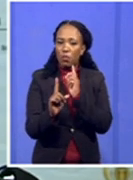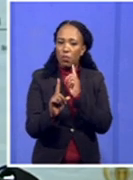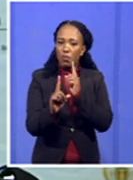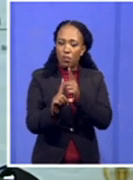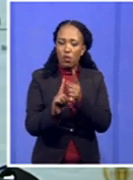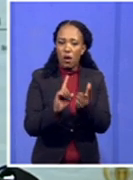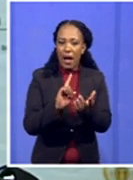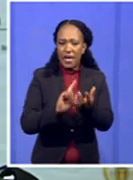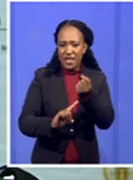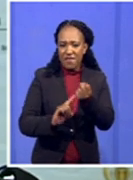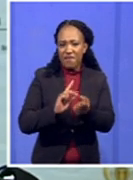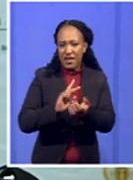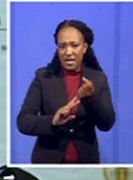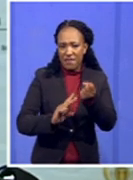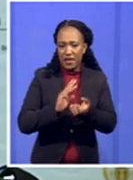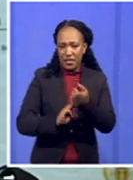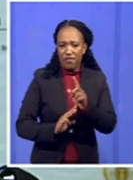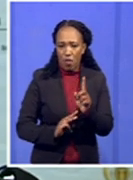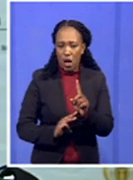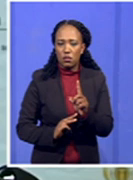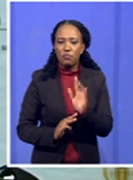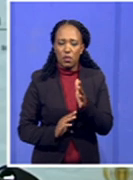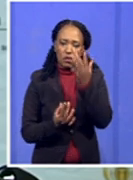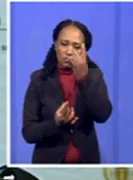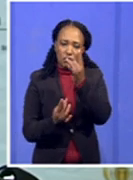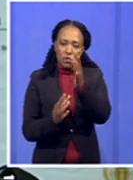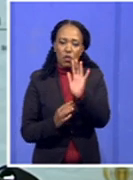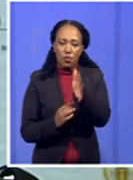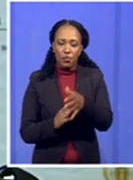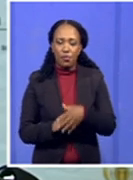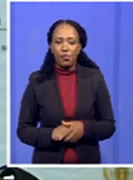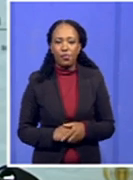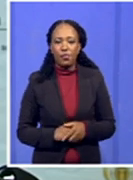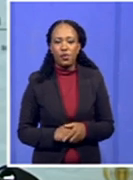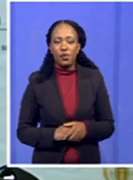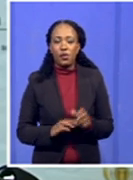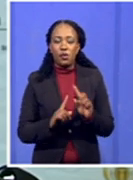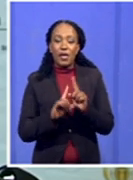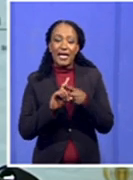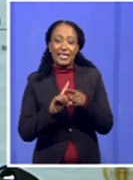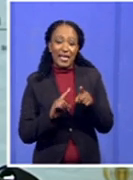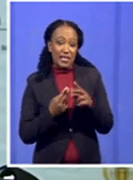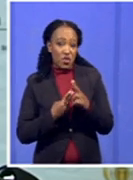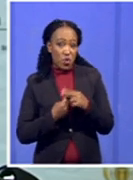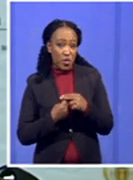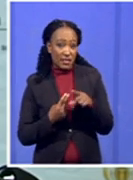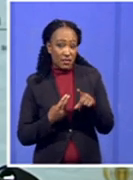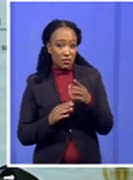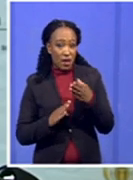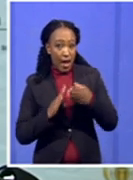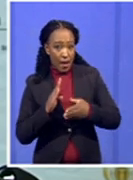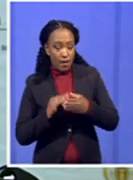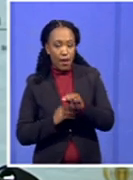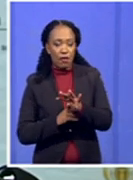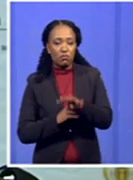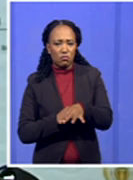the milestones. As we have seen, with the Accident and Emergency Unit, end of April, it is now